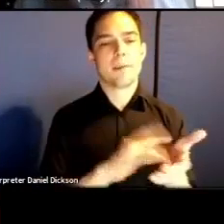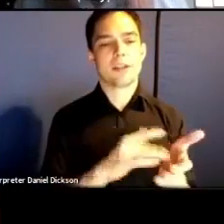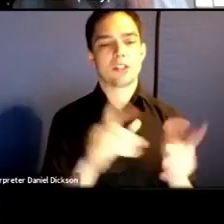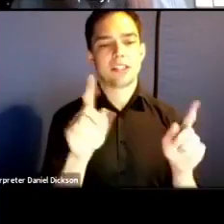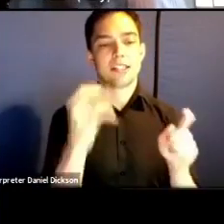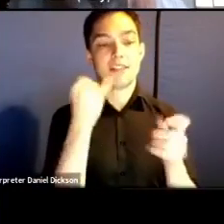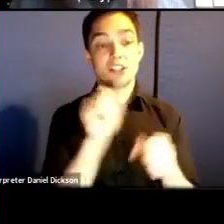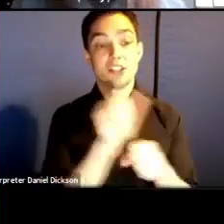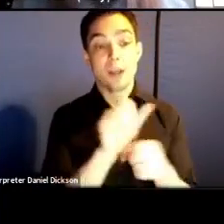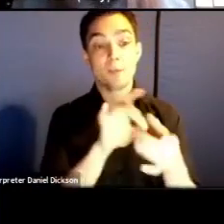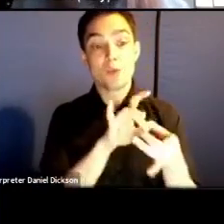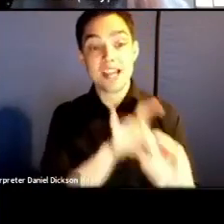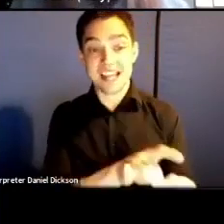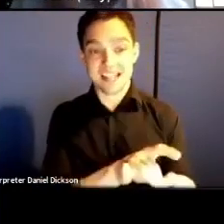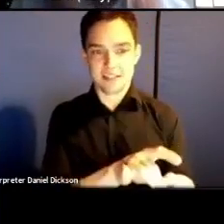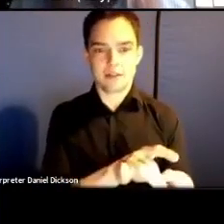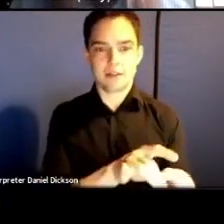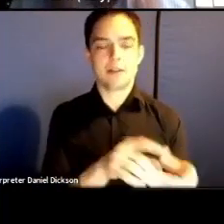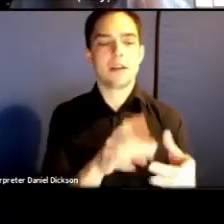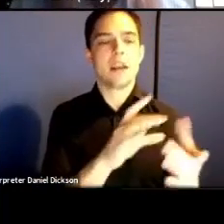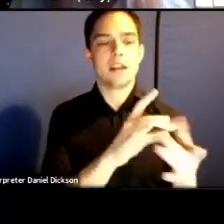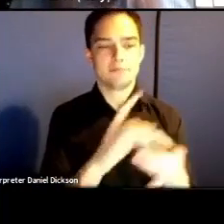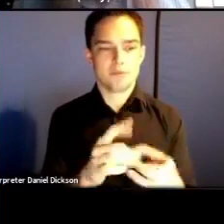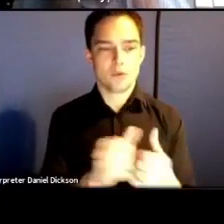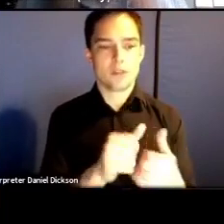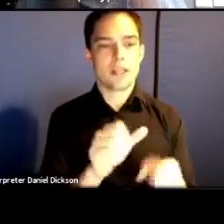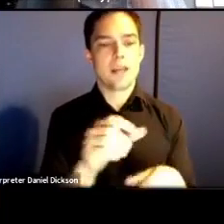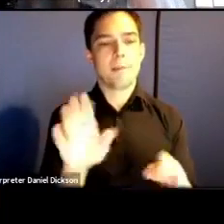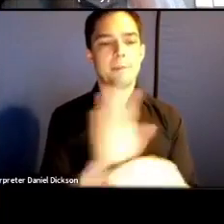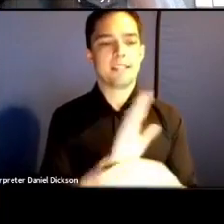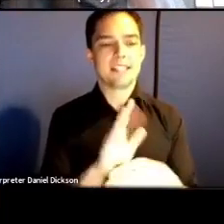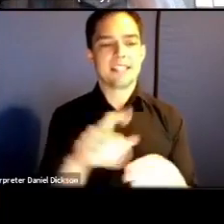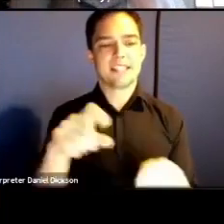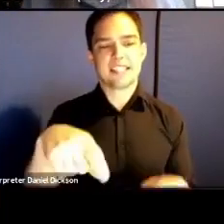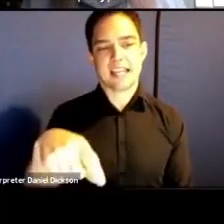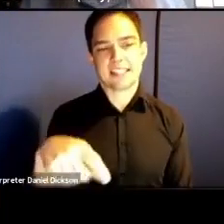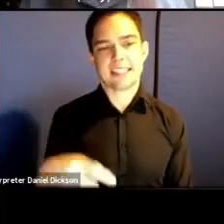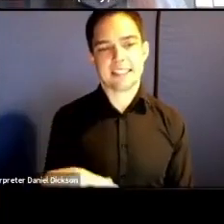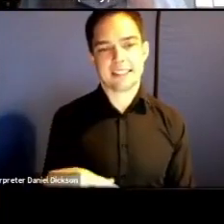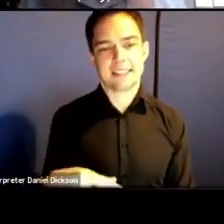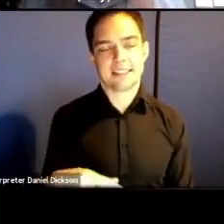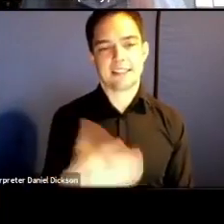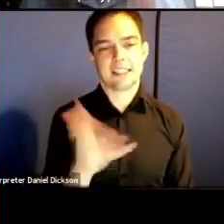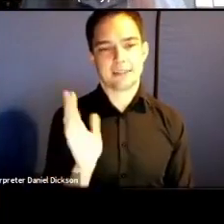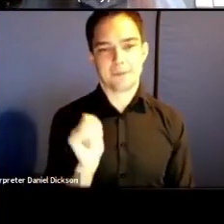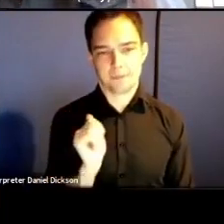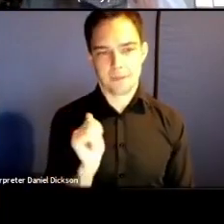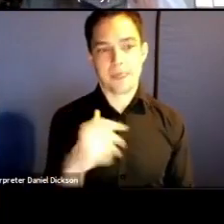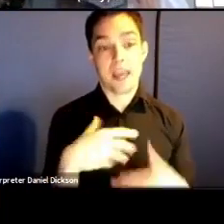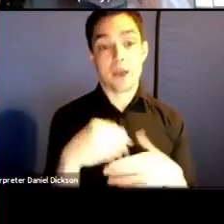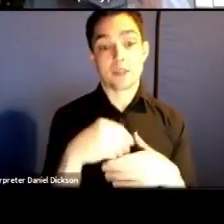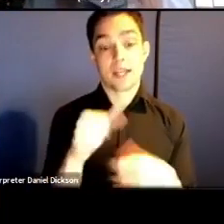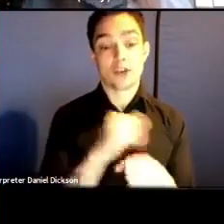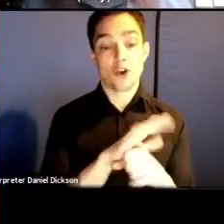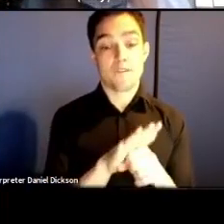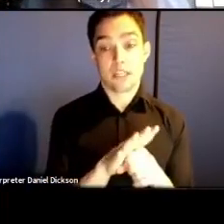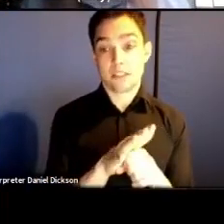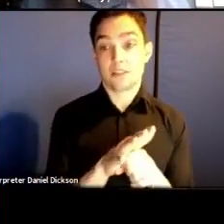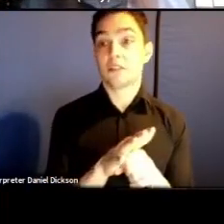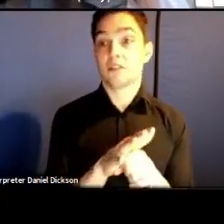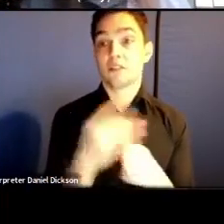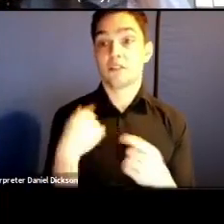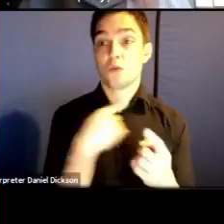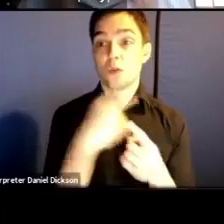job related and consistent with business necessity. So, outside of COVID, we're thinking